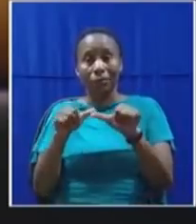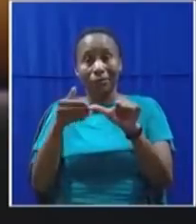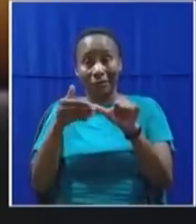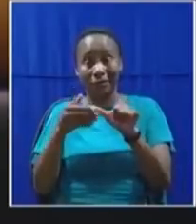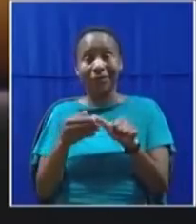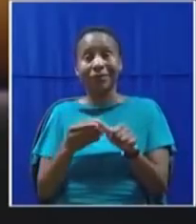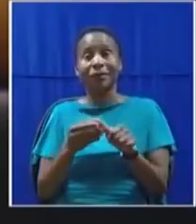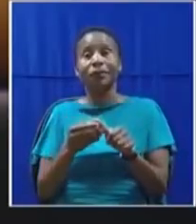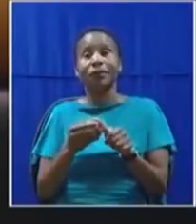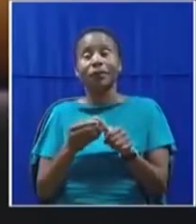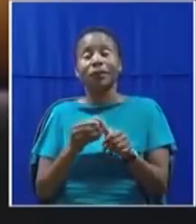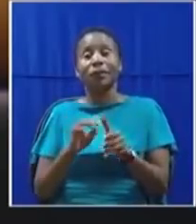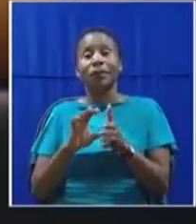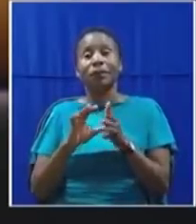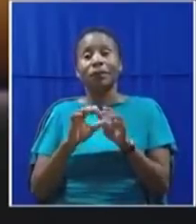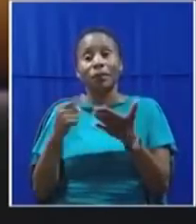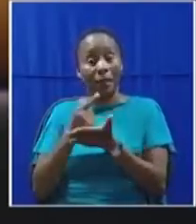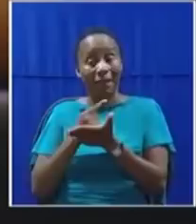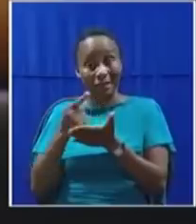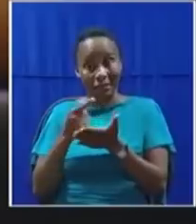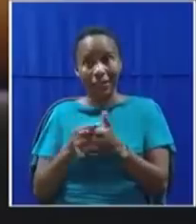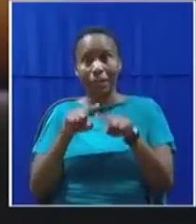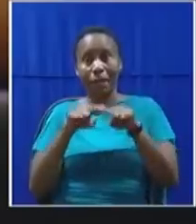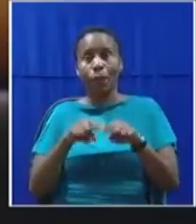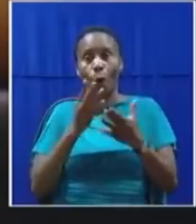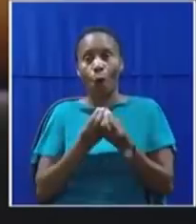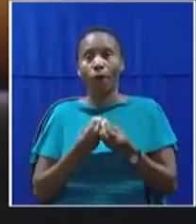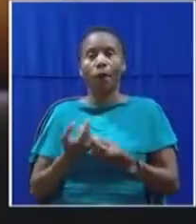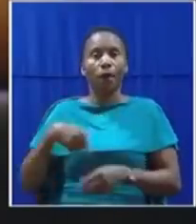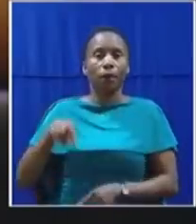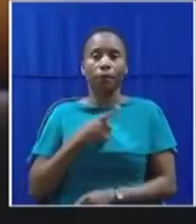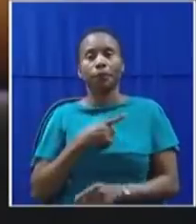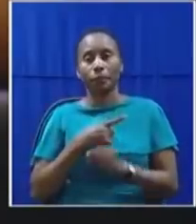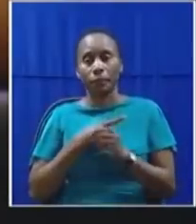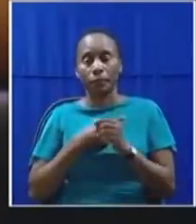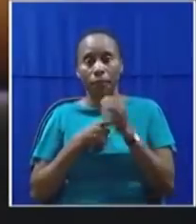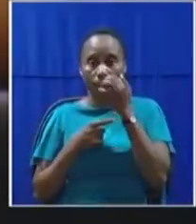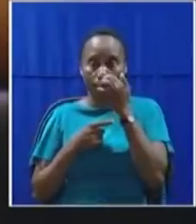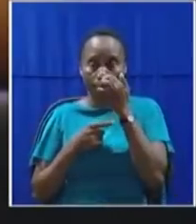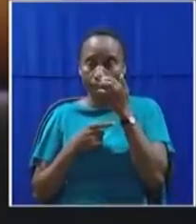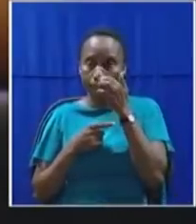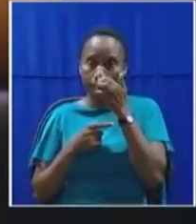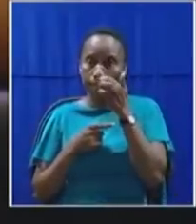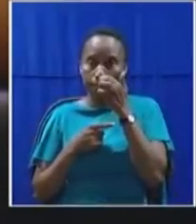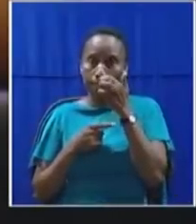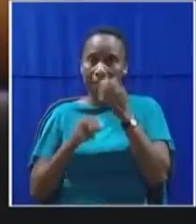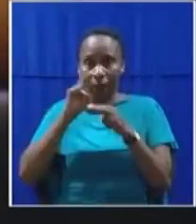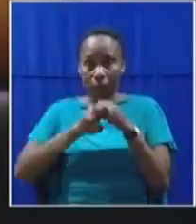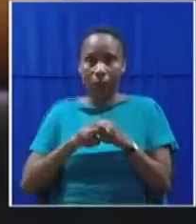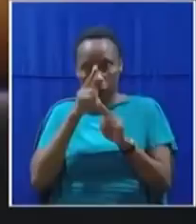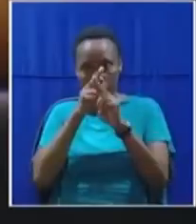we should really, all of us collectively, honor the decorum of the House. Proceed, honorable